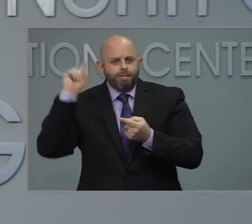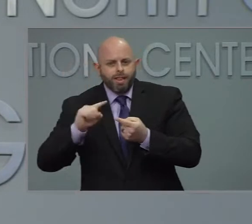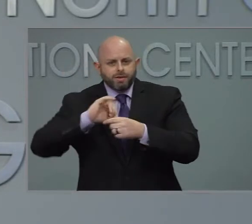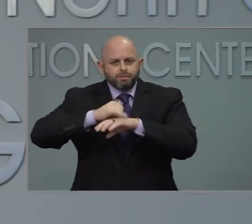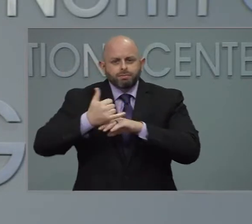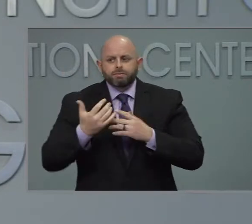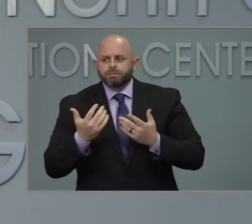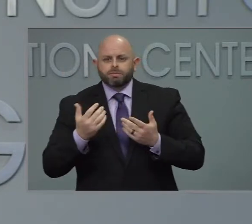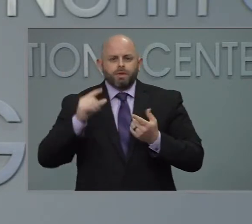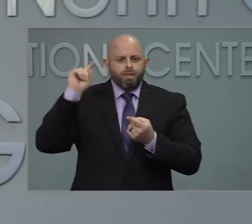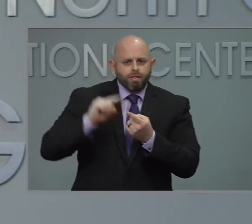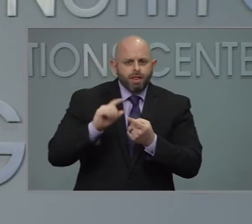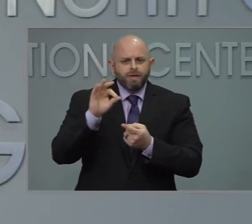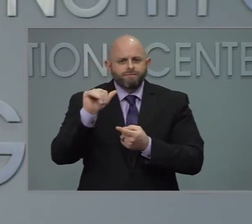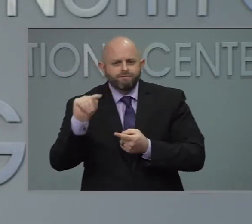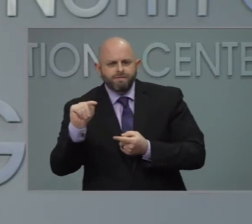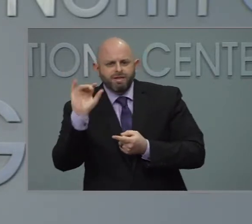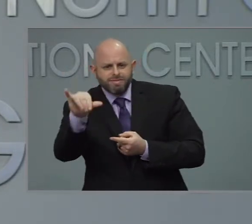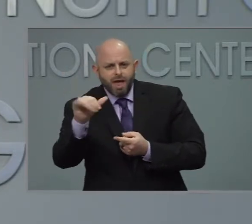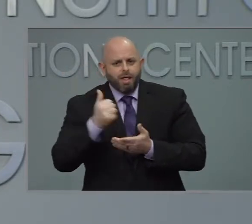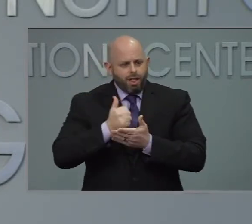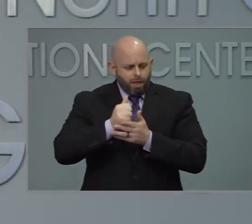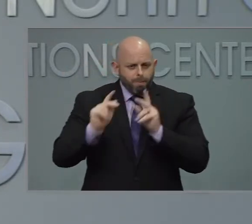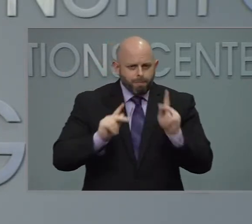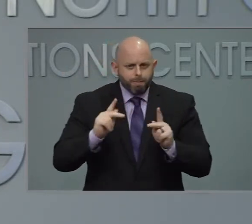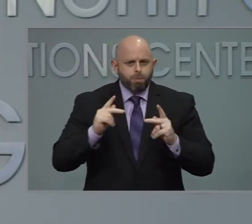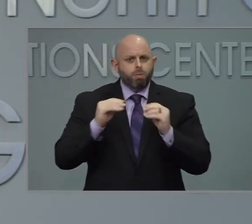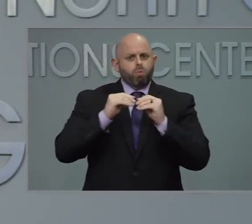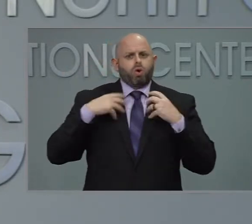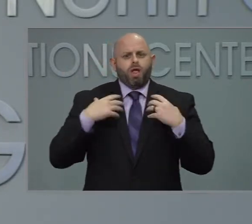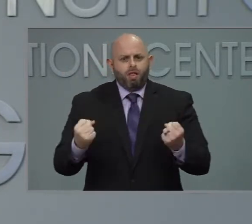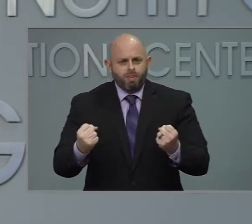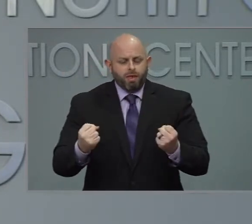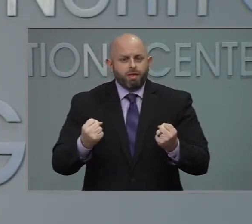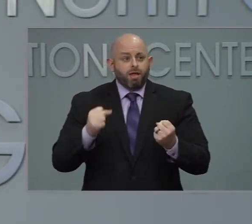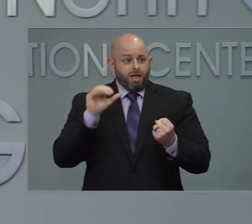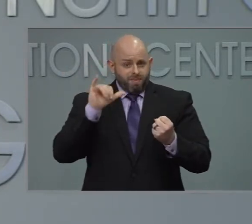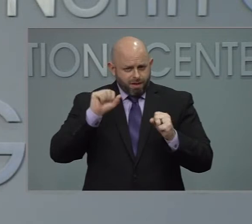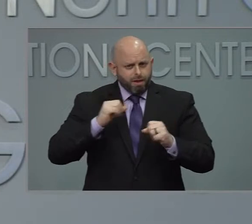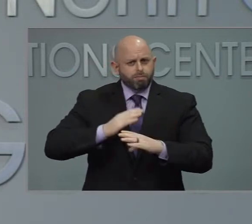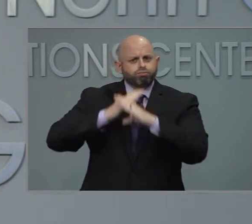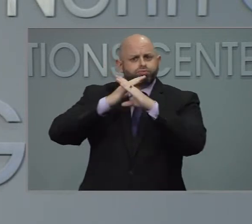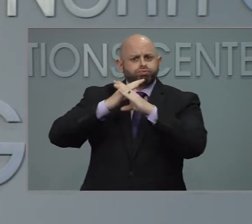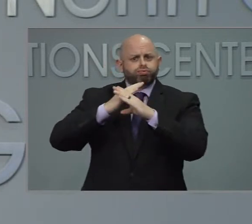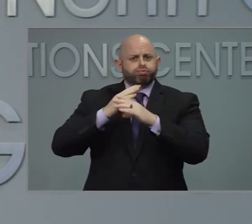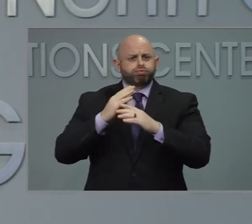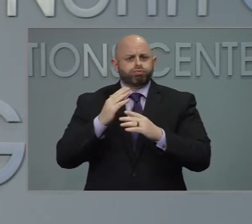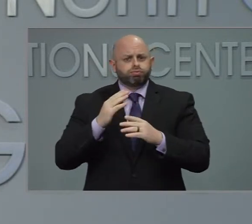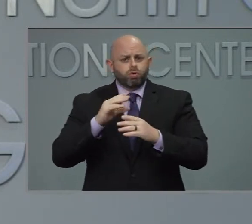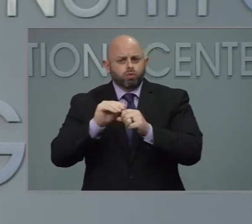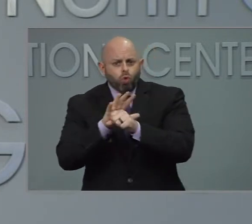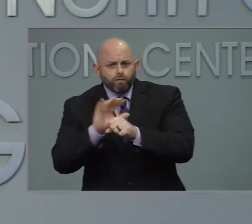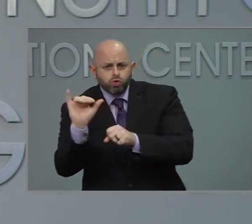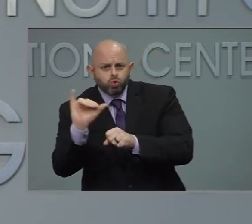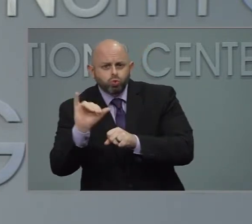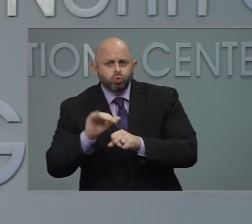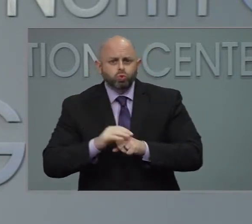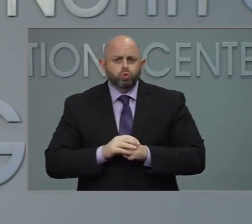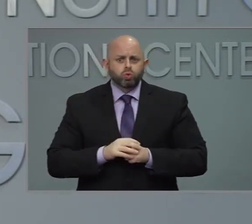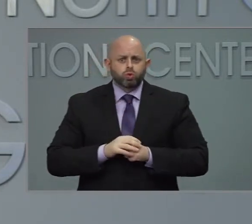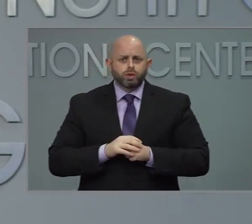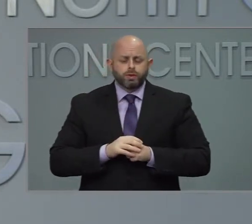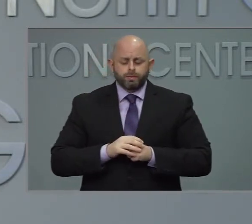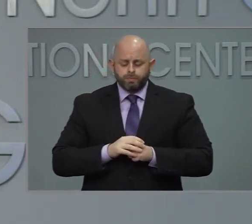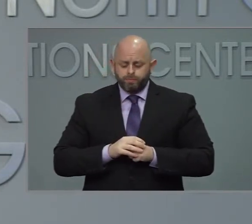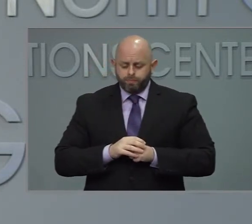COVID-19 or the coronavirus that causes COVID-19? I'm going to let Dr. Cohen address it, but I'll preface that with